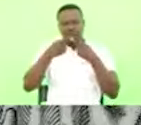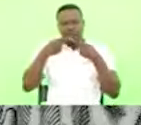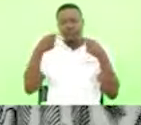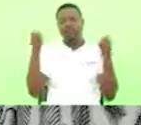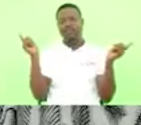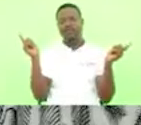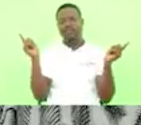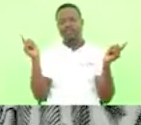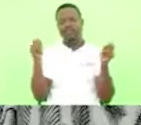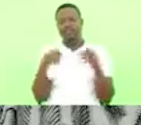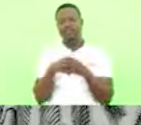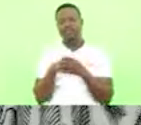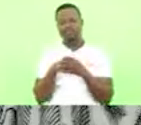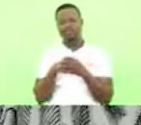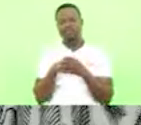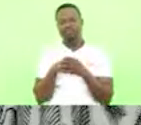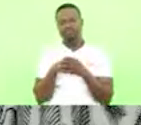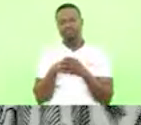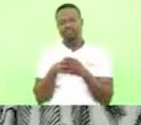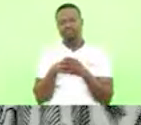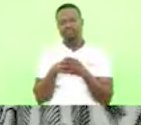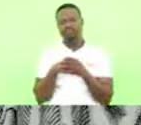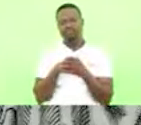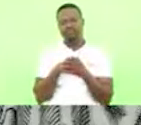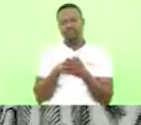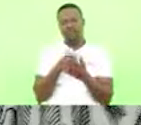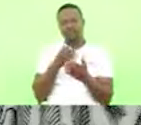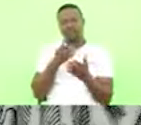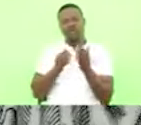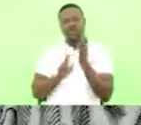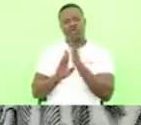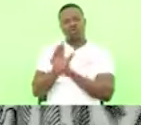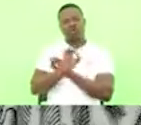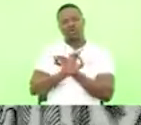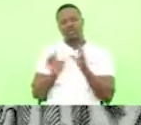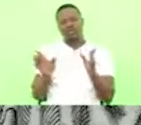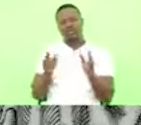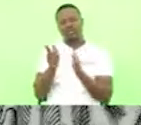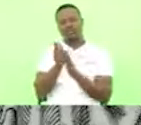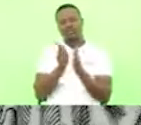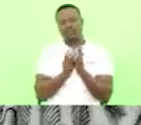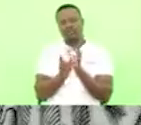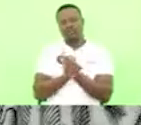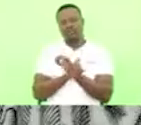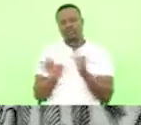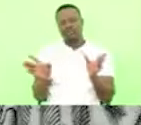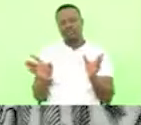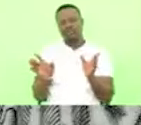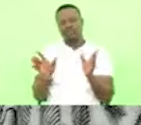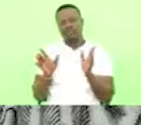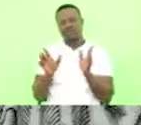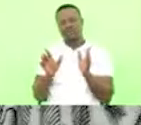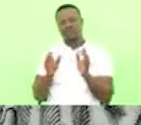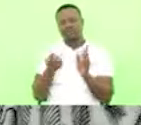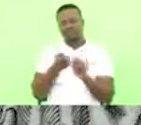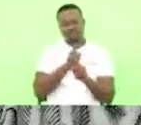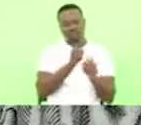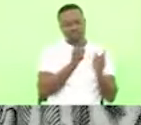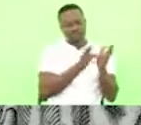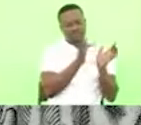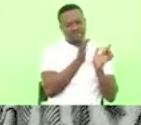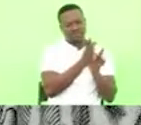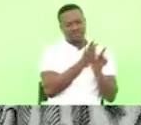world to proclaim a godless and lawless heresy has sprung from one Jesus,